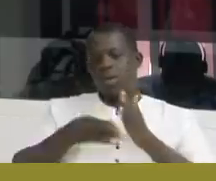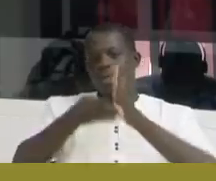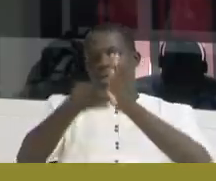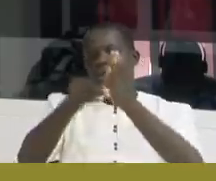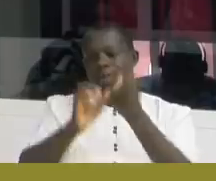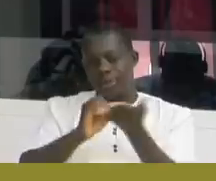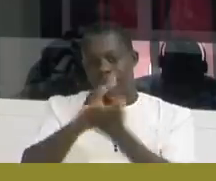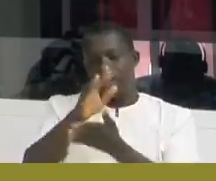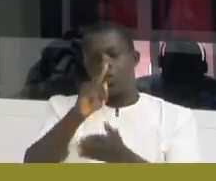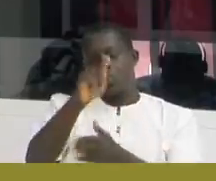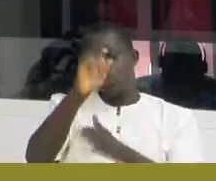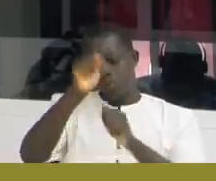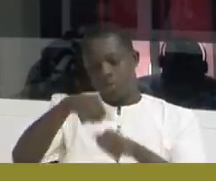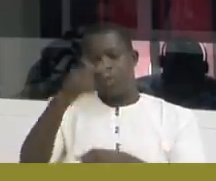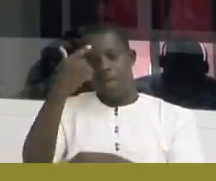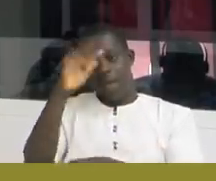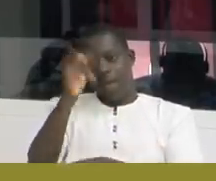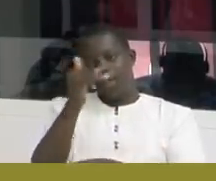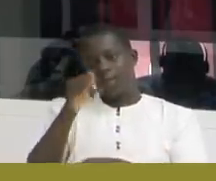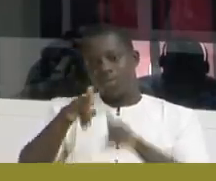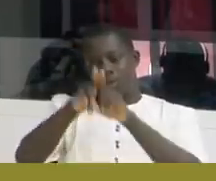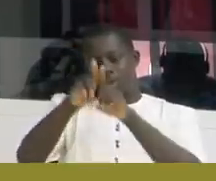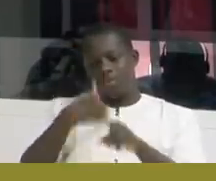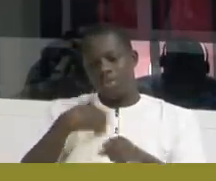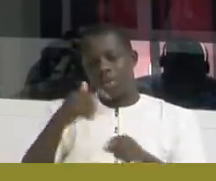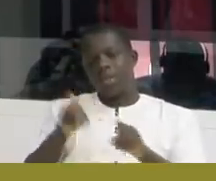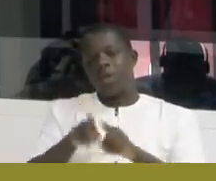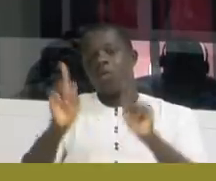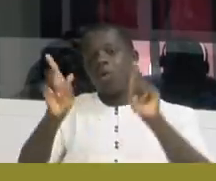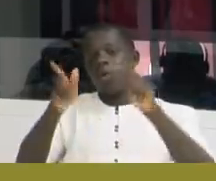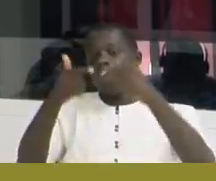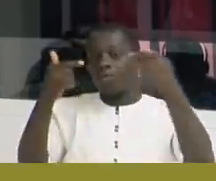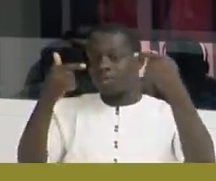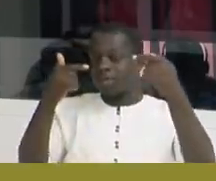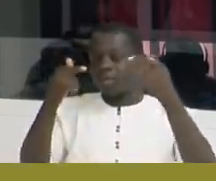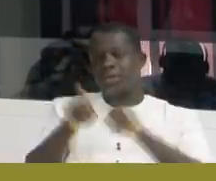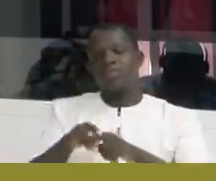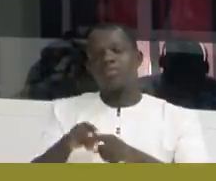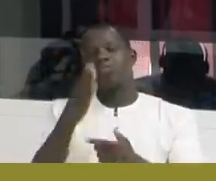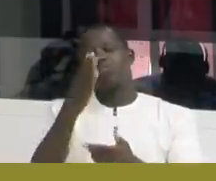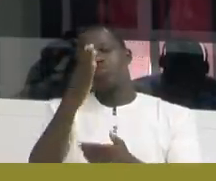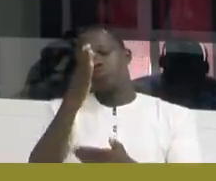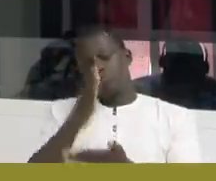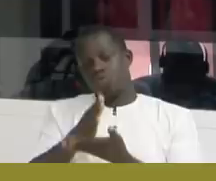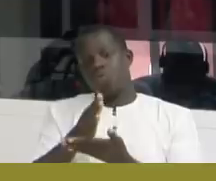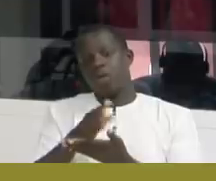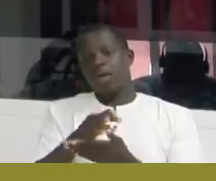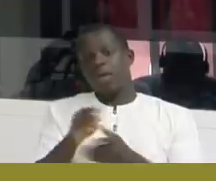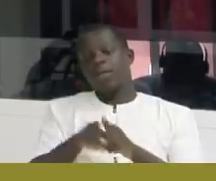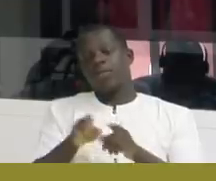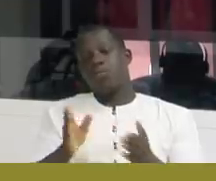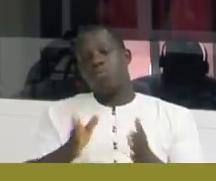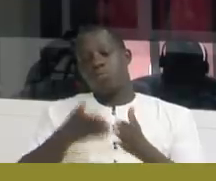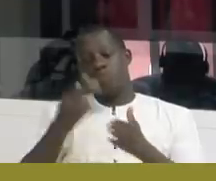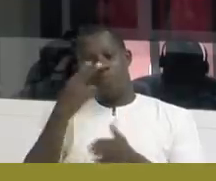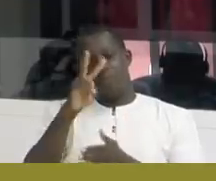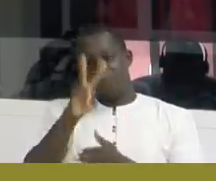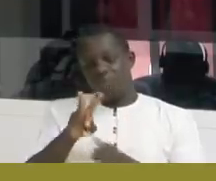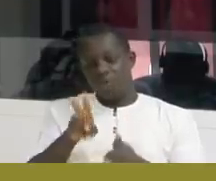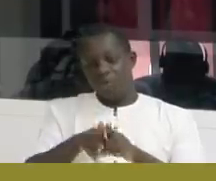also agree with me that the opposite is true, that in view of that rift that is in between